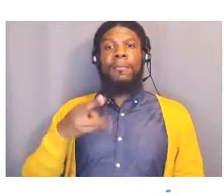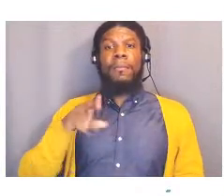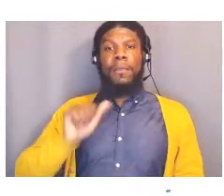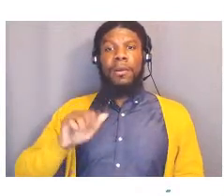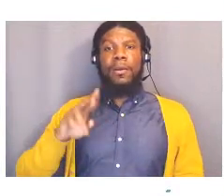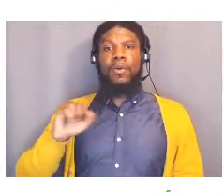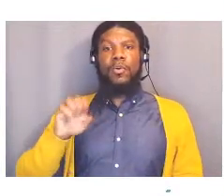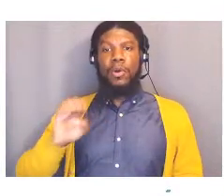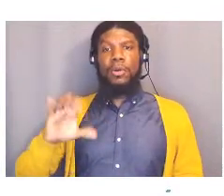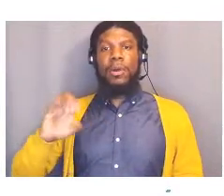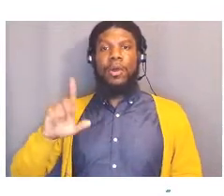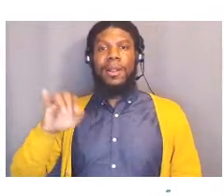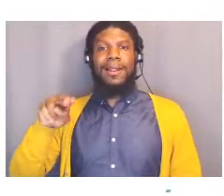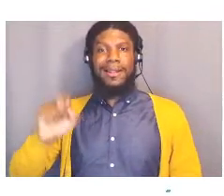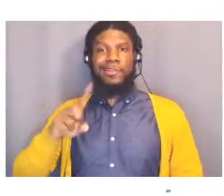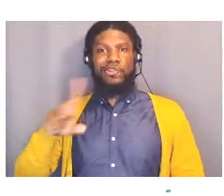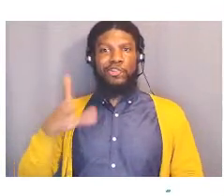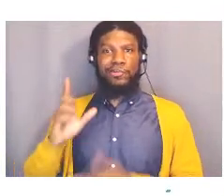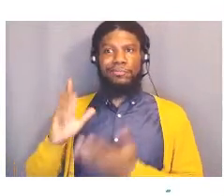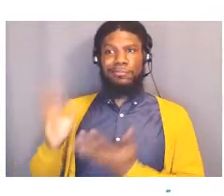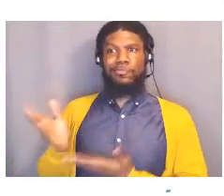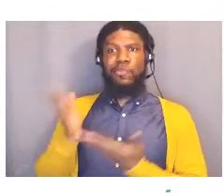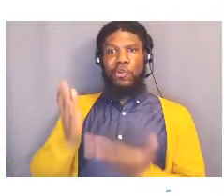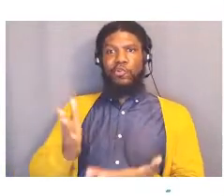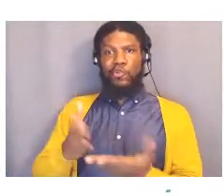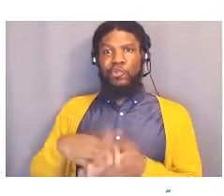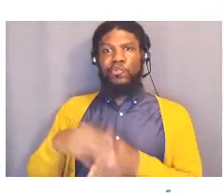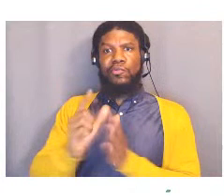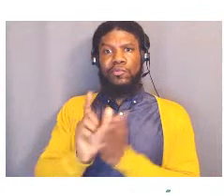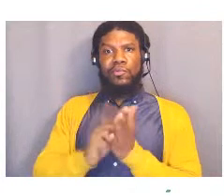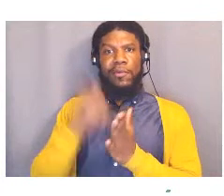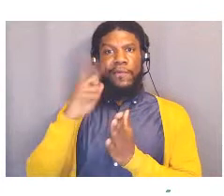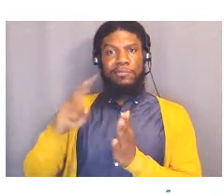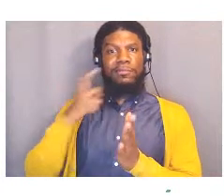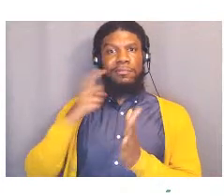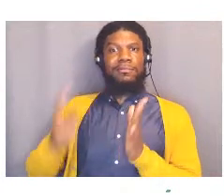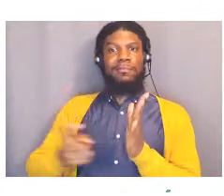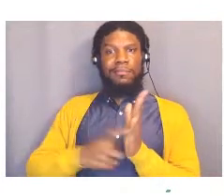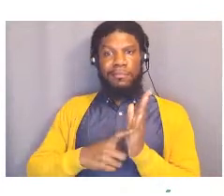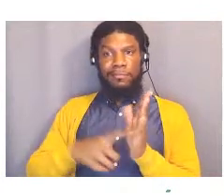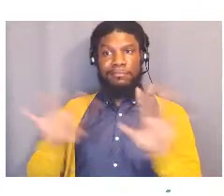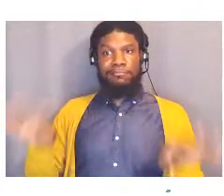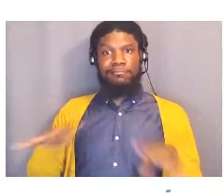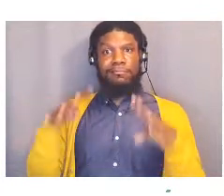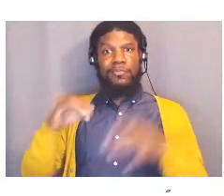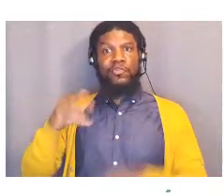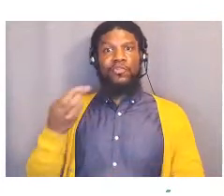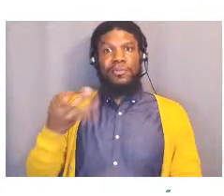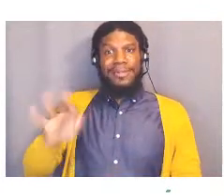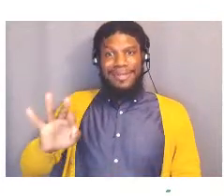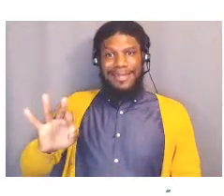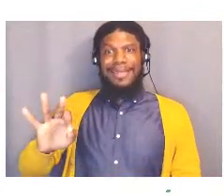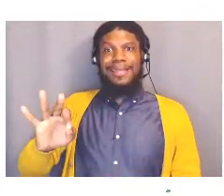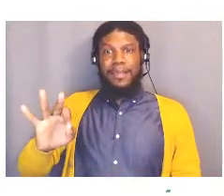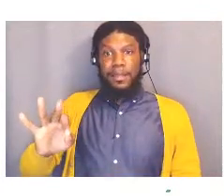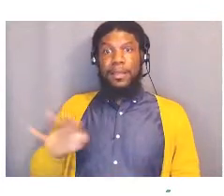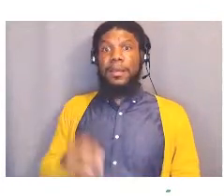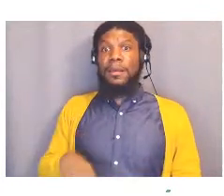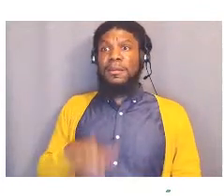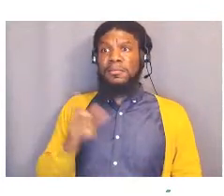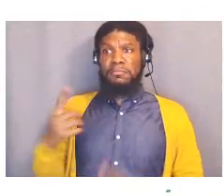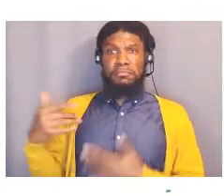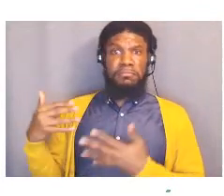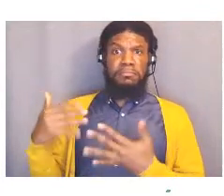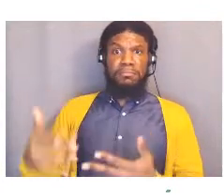introduced legislation to recognize Juneteenth Independence Day. And in the quarter of a century that has passed,